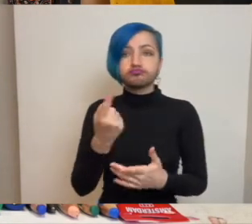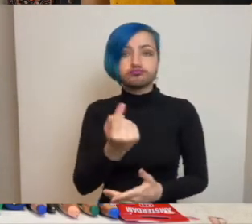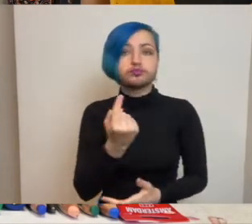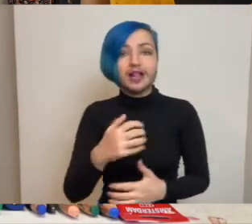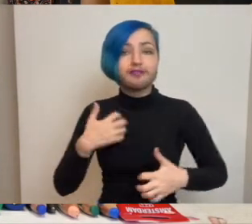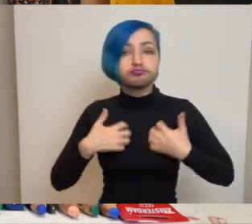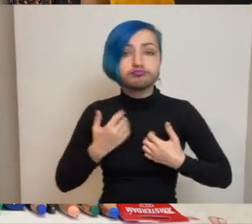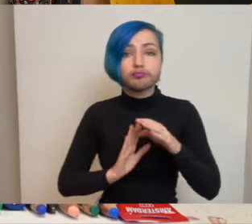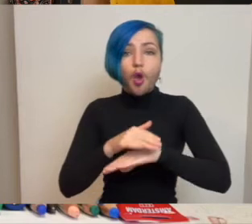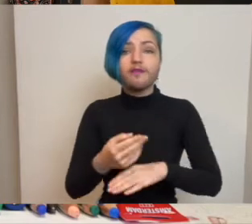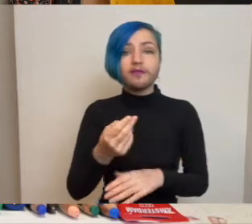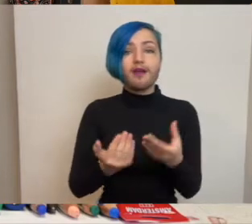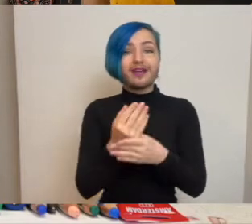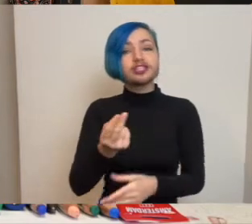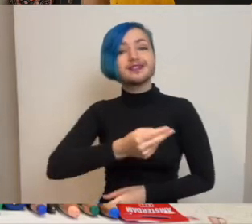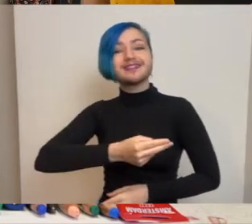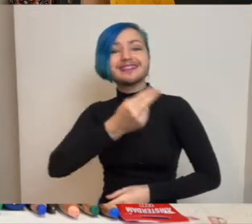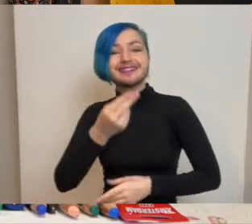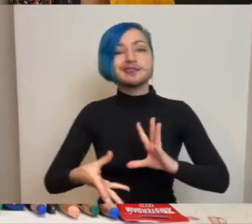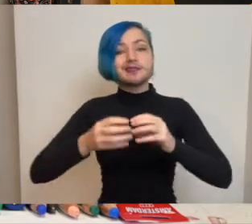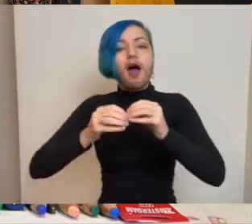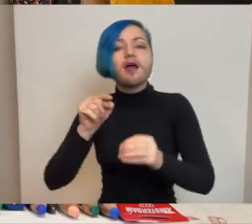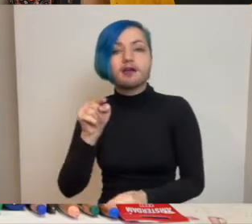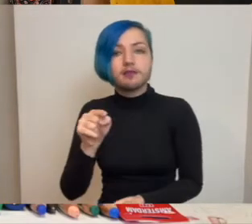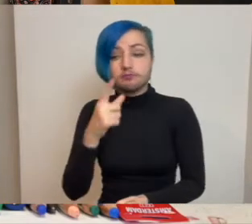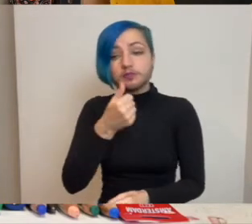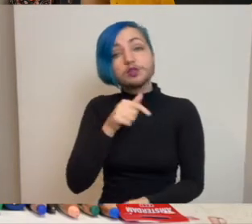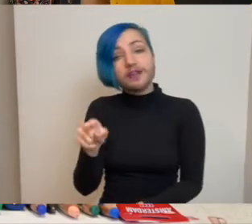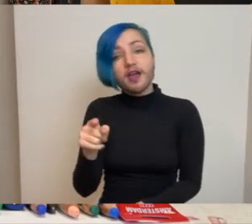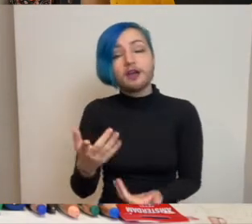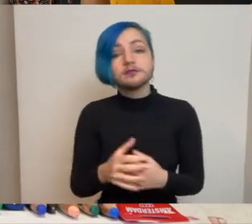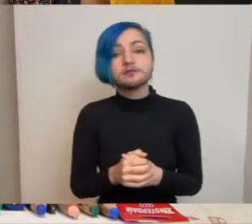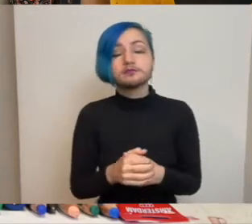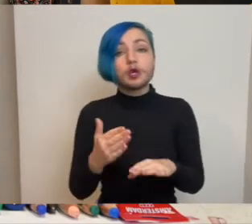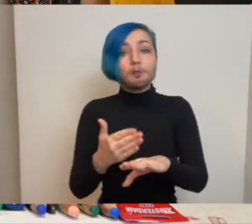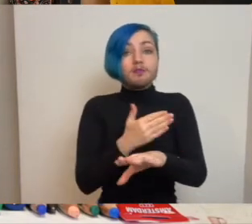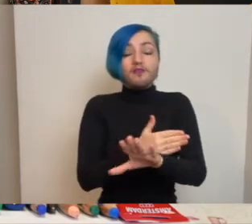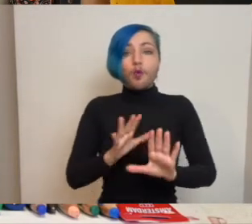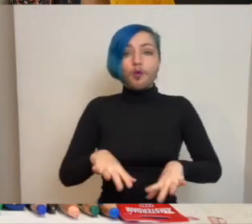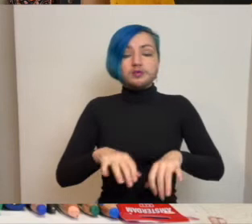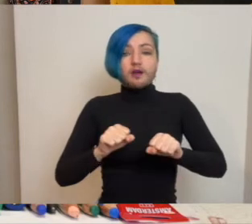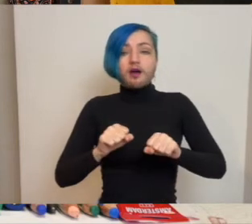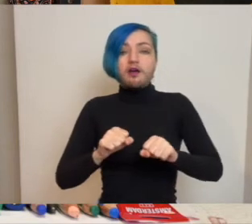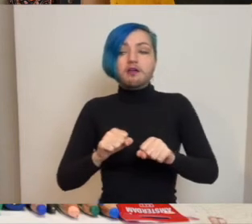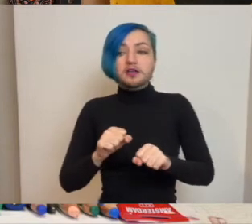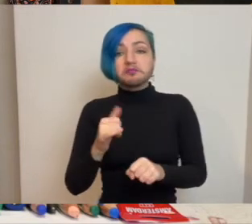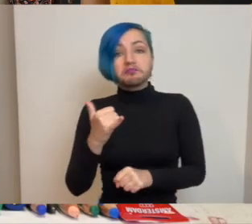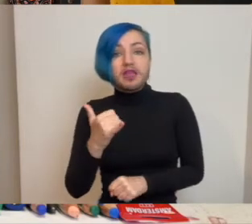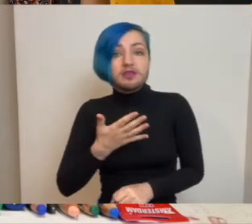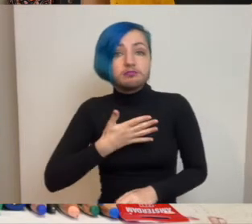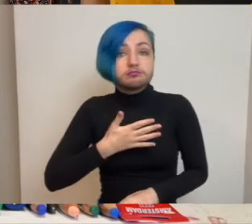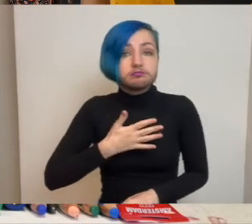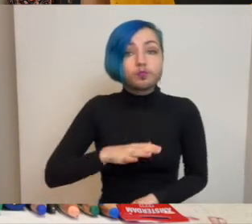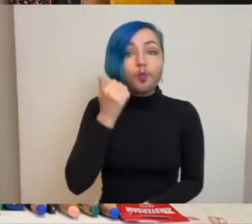interested in fashion design as well. What you might want to do before jumping straight into this is